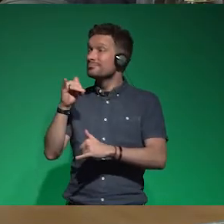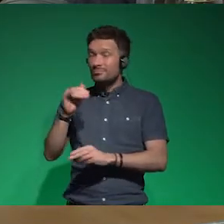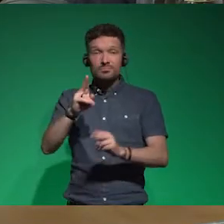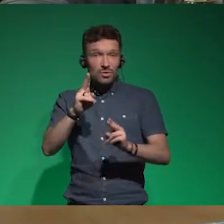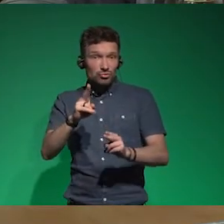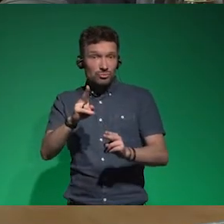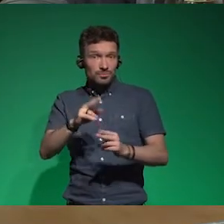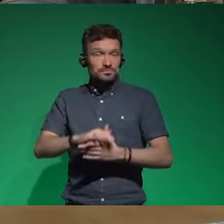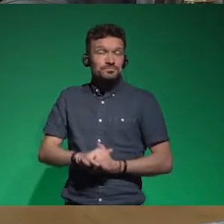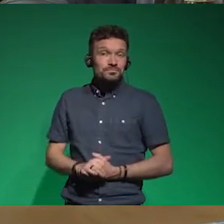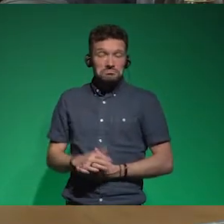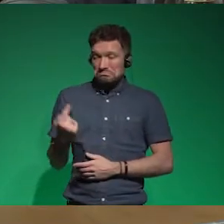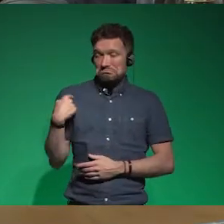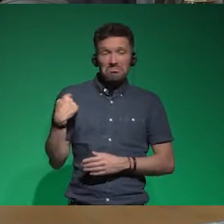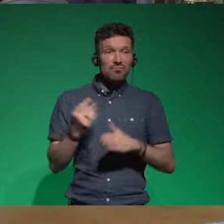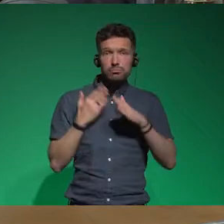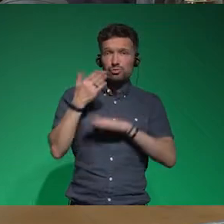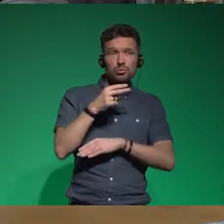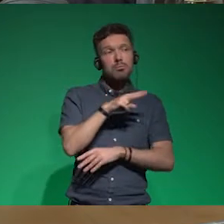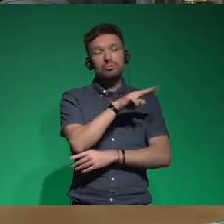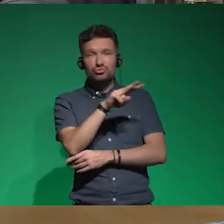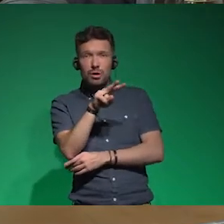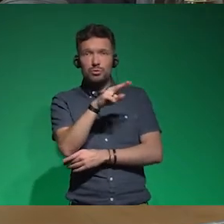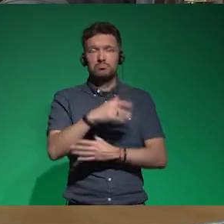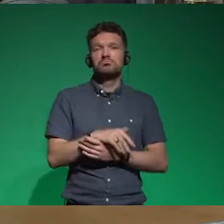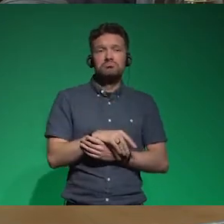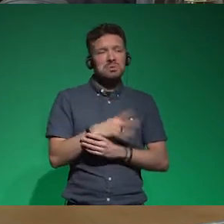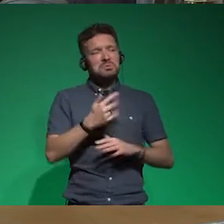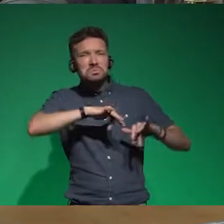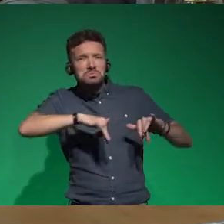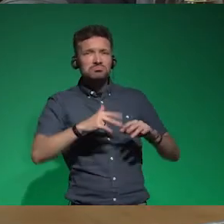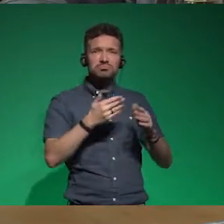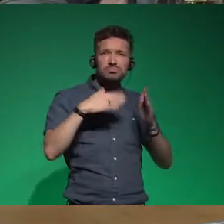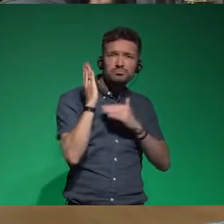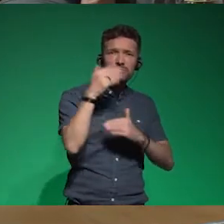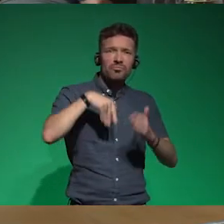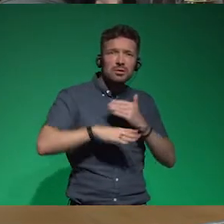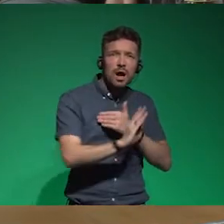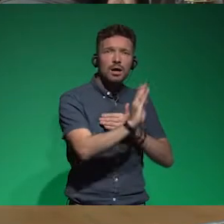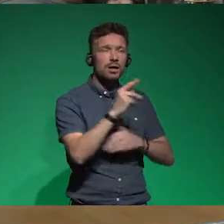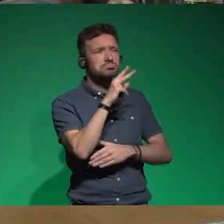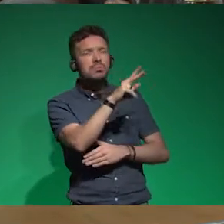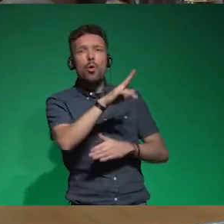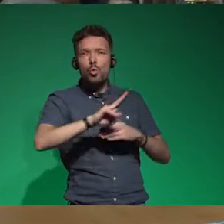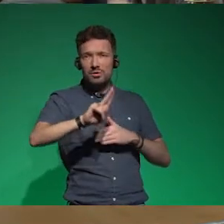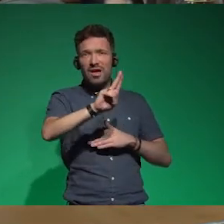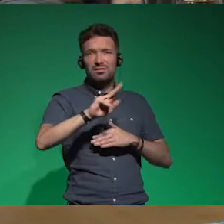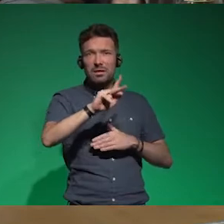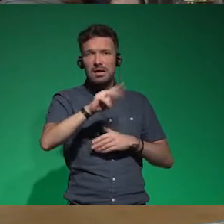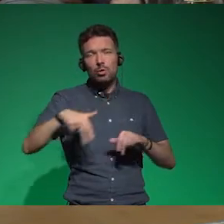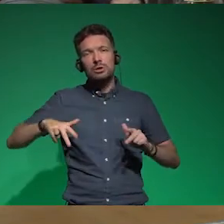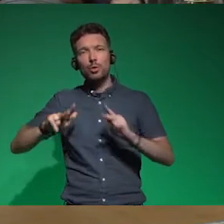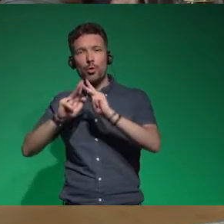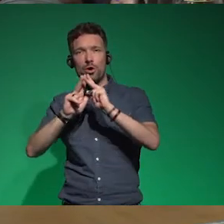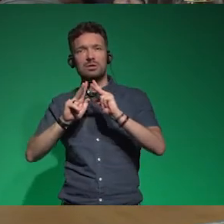some area that Gotingen University have the research in Jambi. One is called